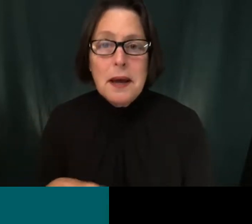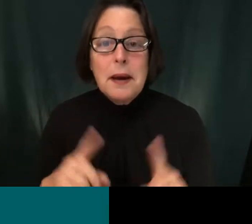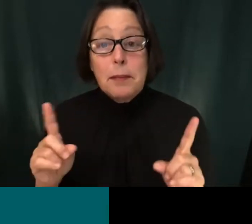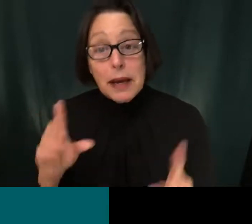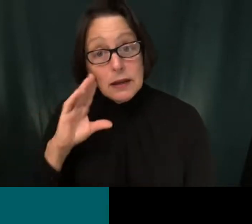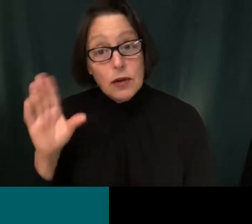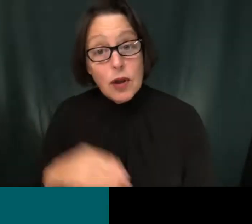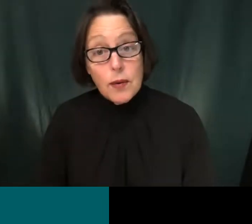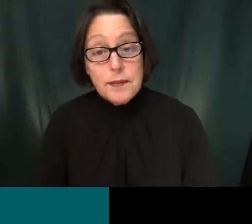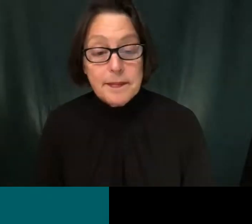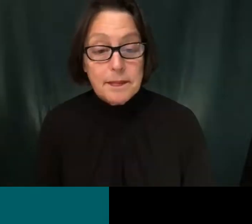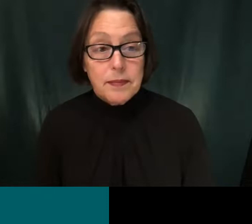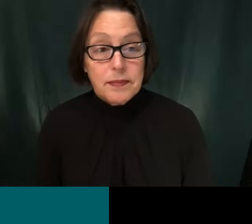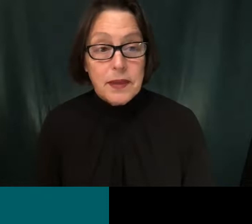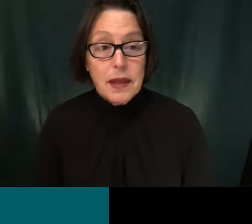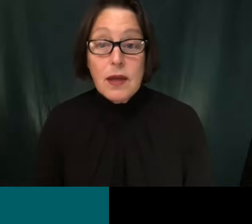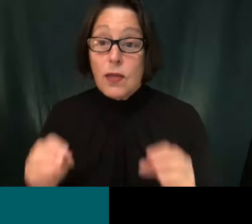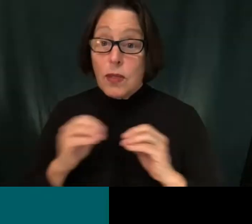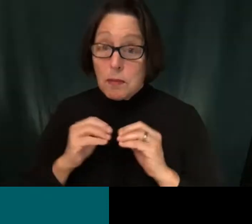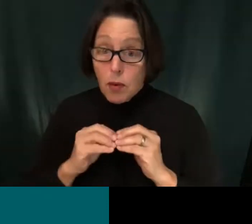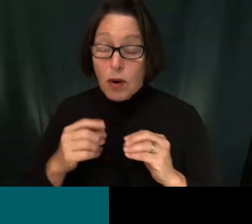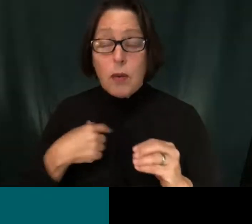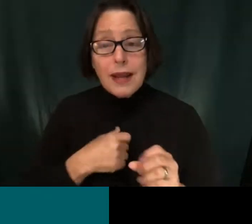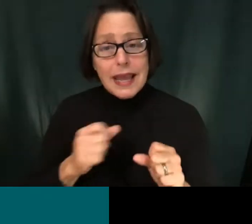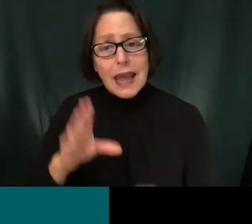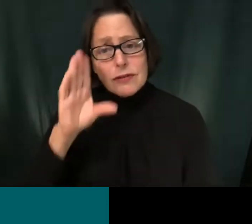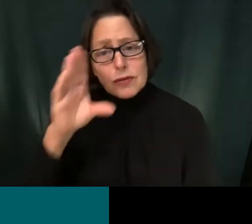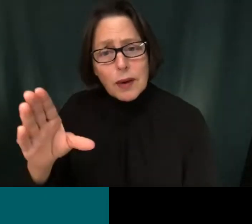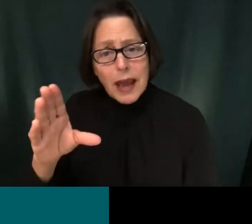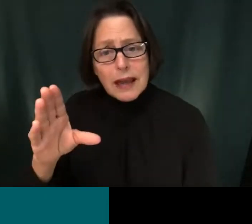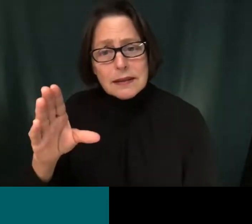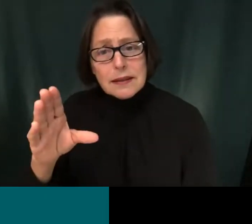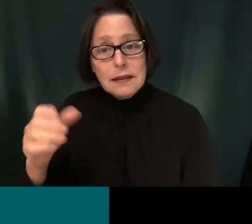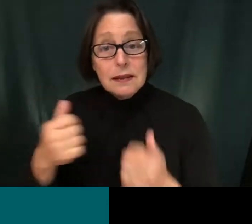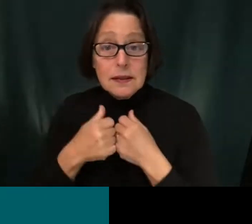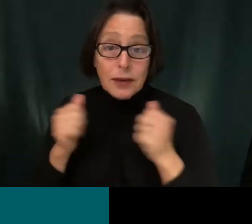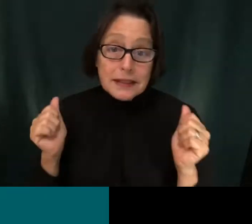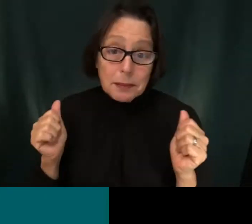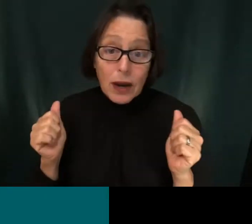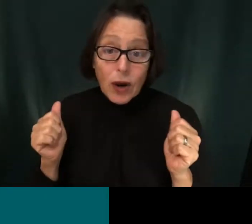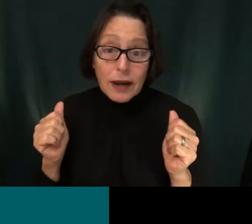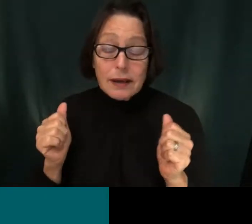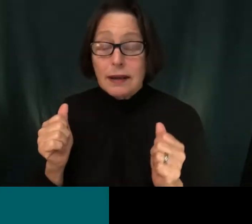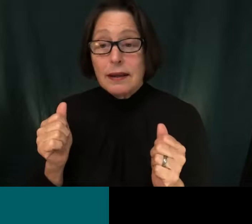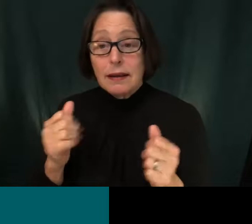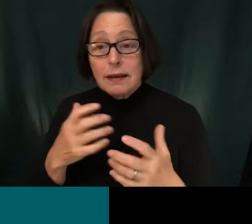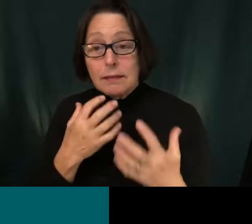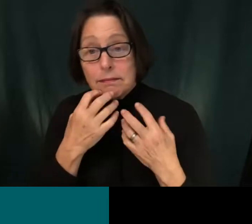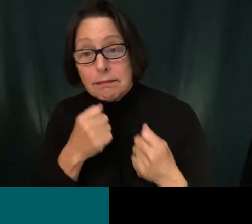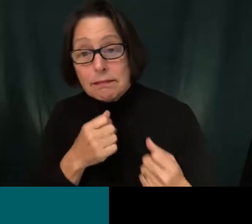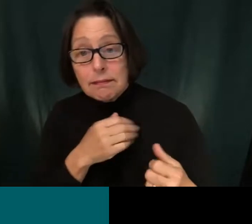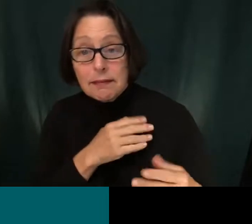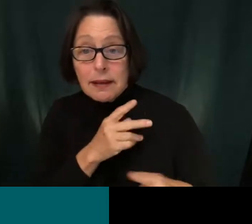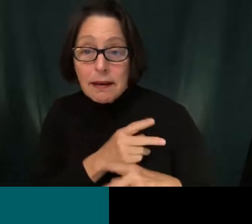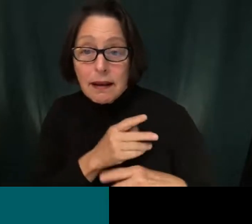think the more we can be direct and transparent and kind, and the things that we say are helpful. And I think that those people